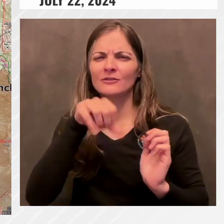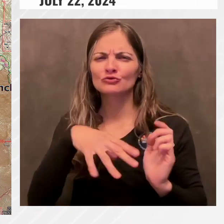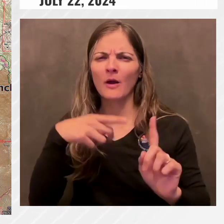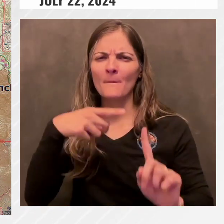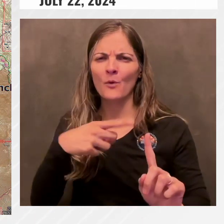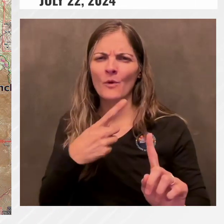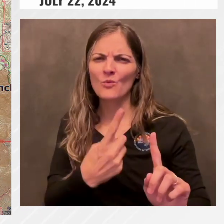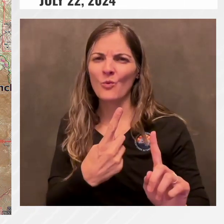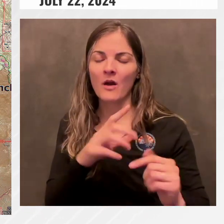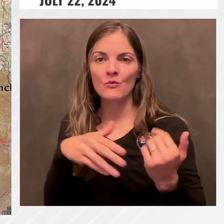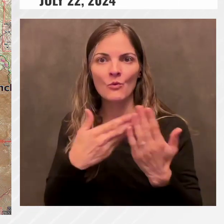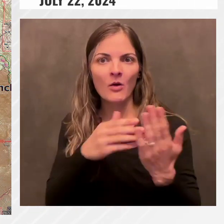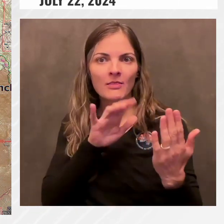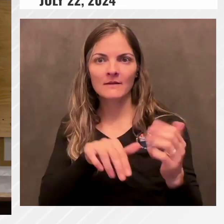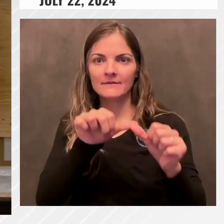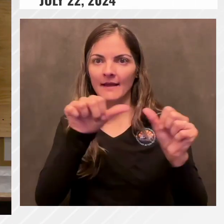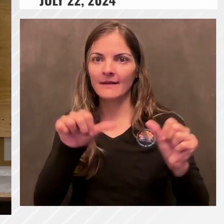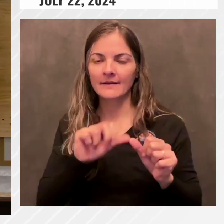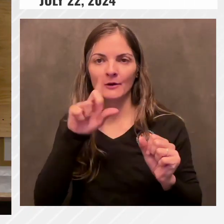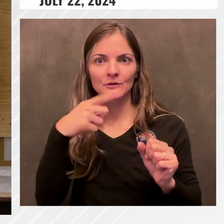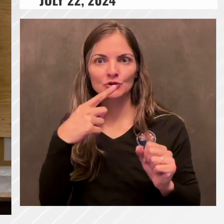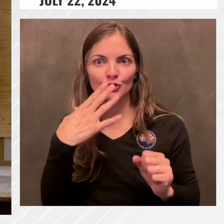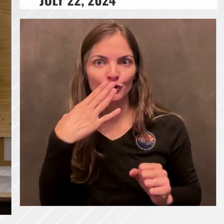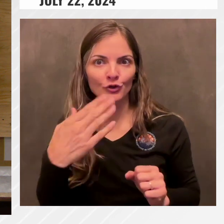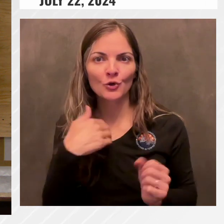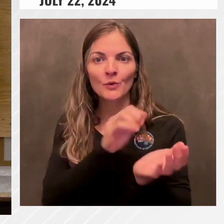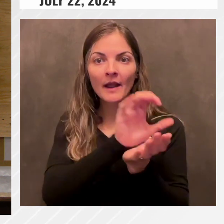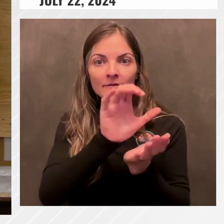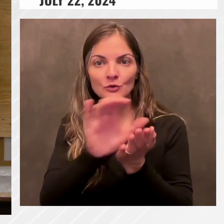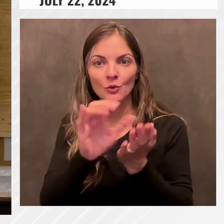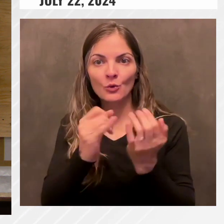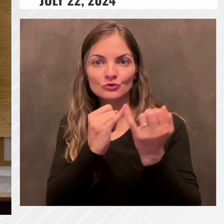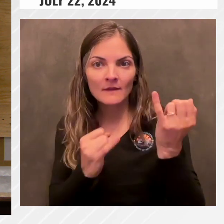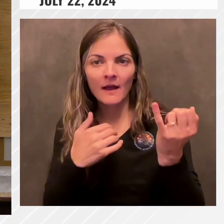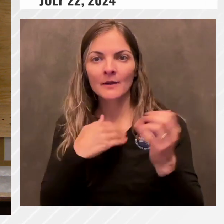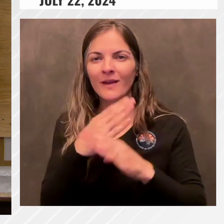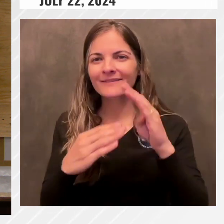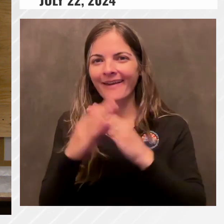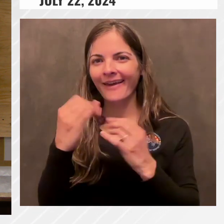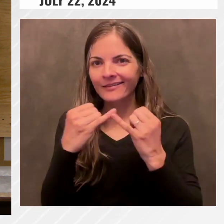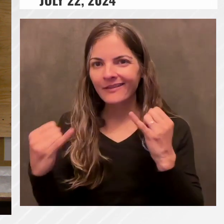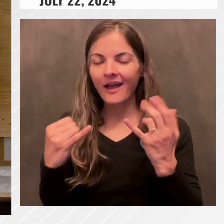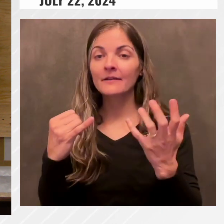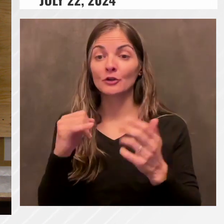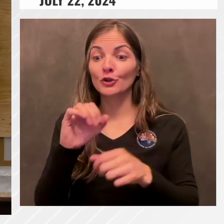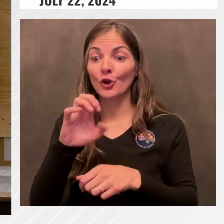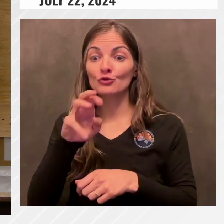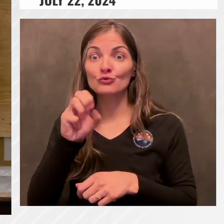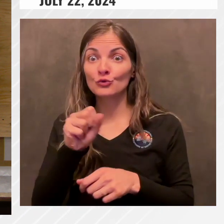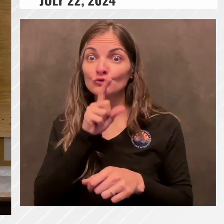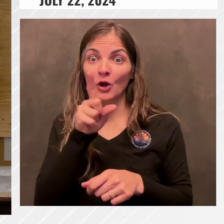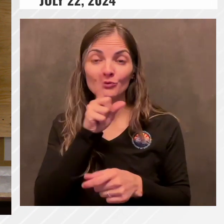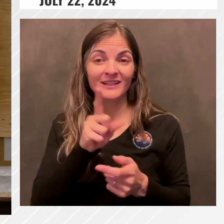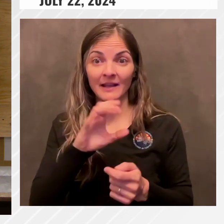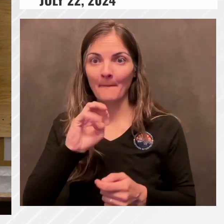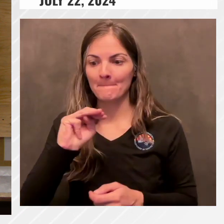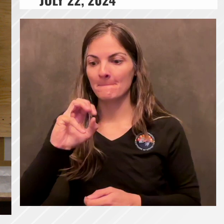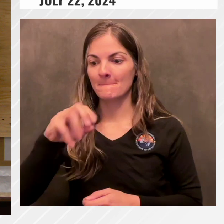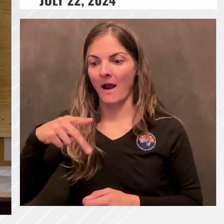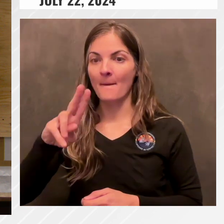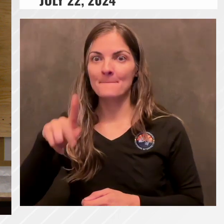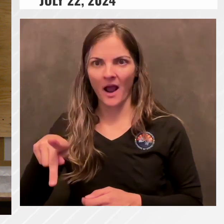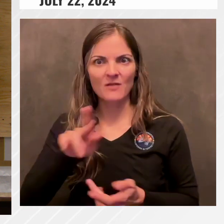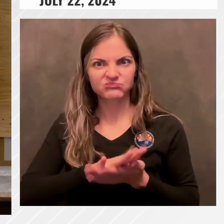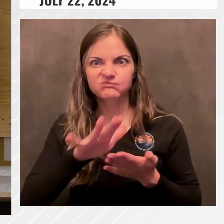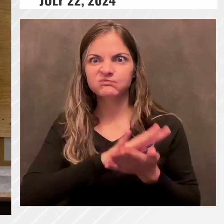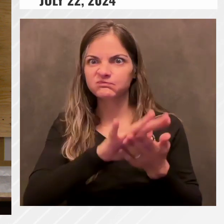There's dozer line, there's hand line, crews are plugged in on that, mopping up. They're getting good depth on their mop up, which means they're mopping up